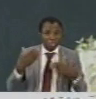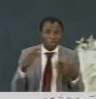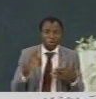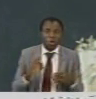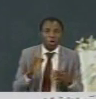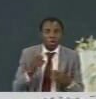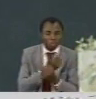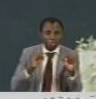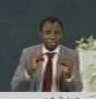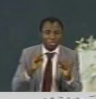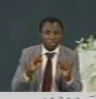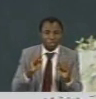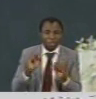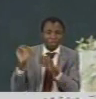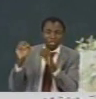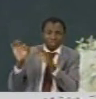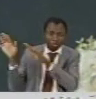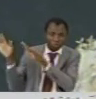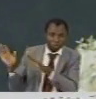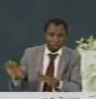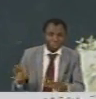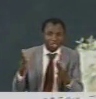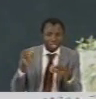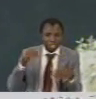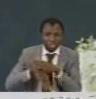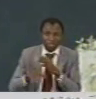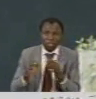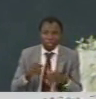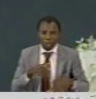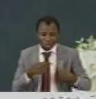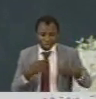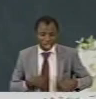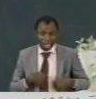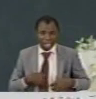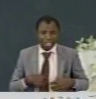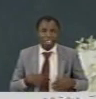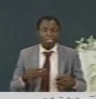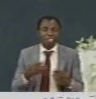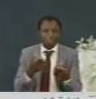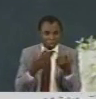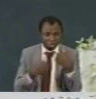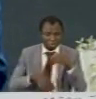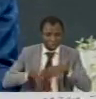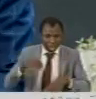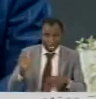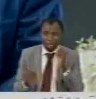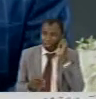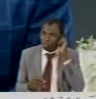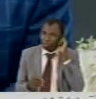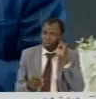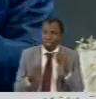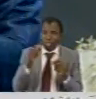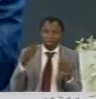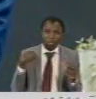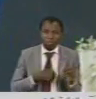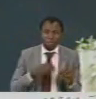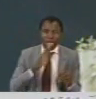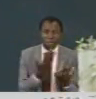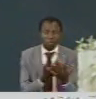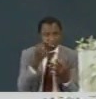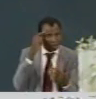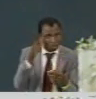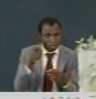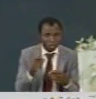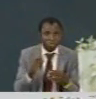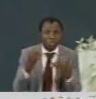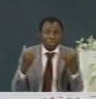Start coming out. You receive your healing. Start coming out. We are waiting for you.